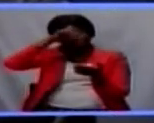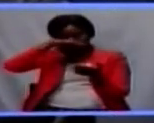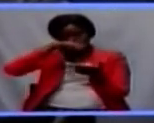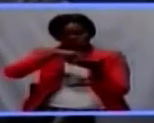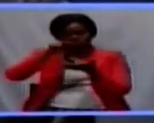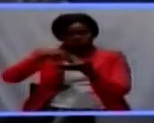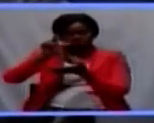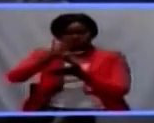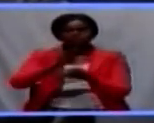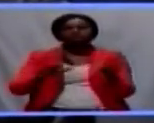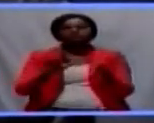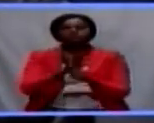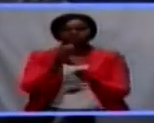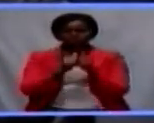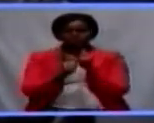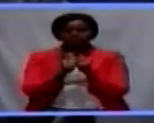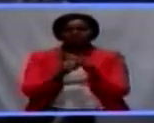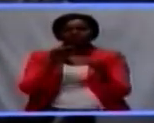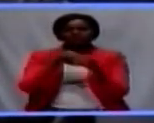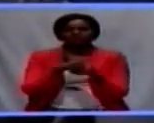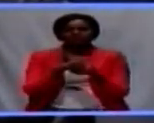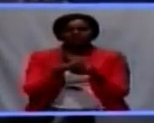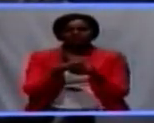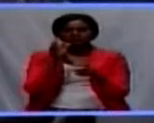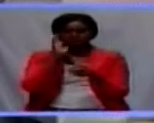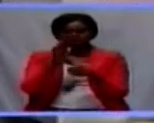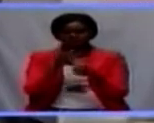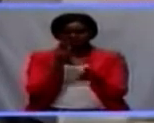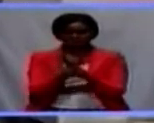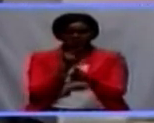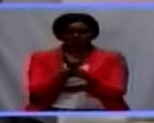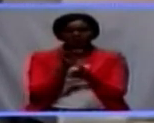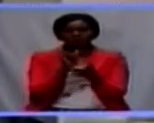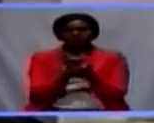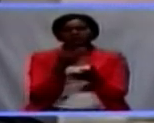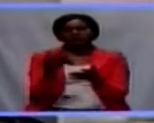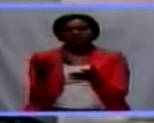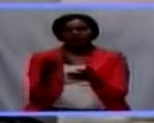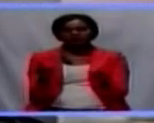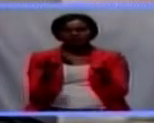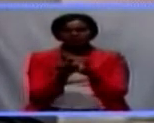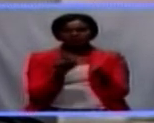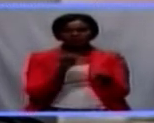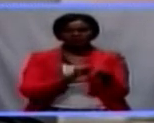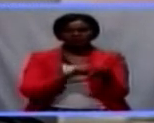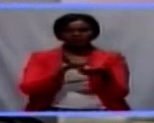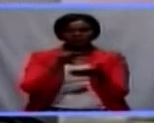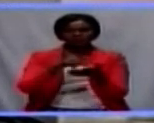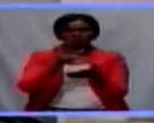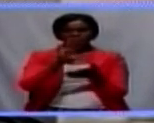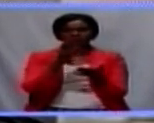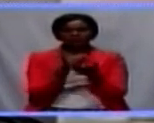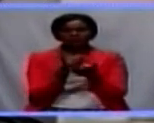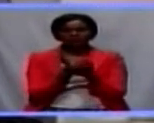you your full invoice, which includes taxes, they will withhold the tax and pay you, just pay you your money.